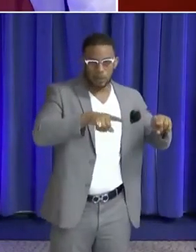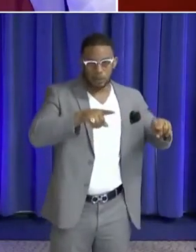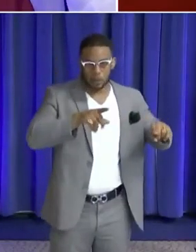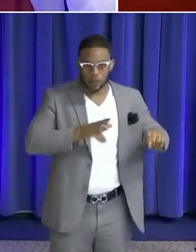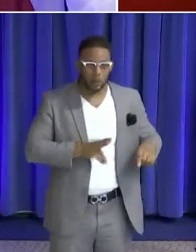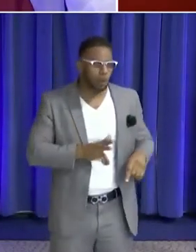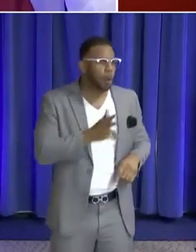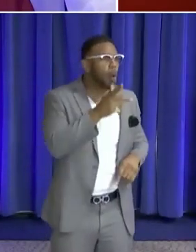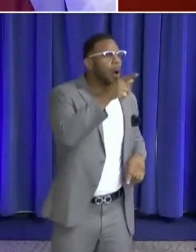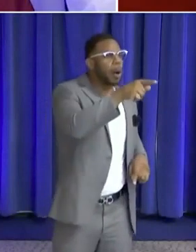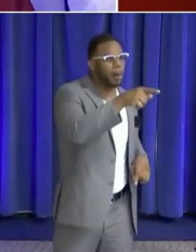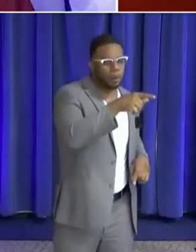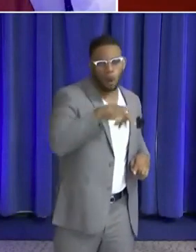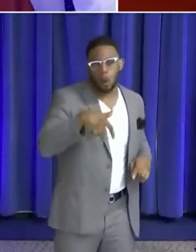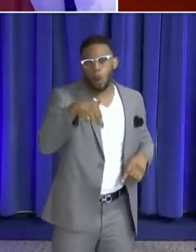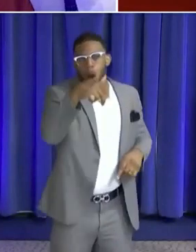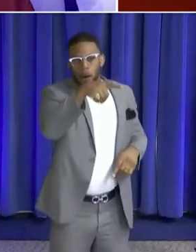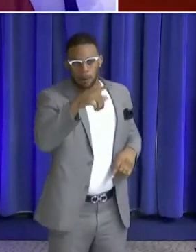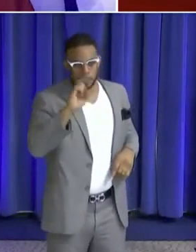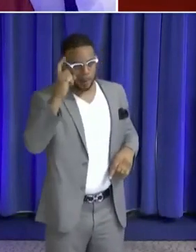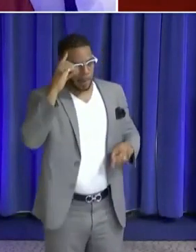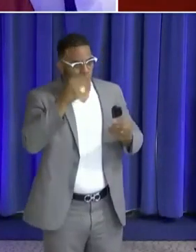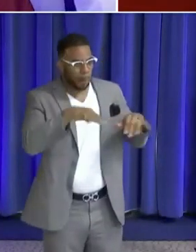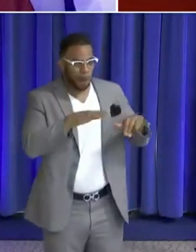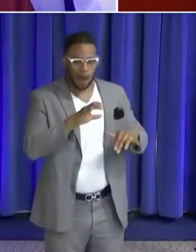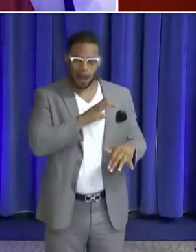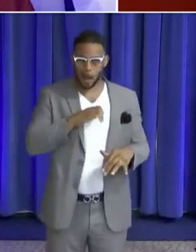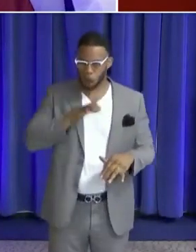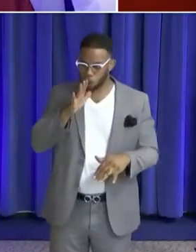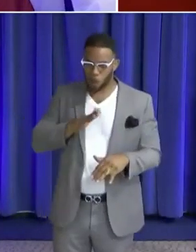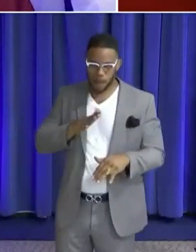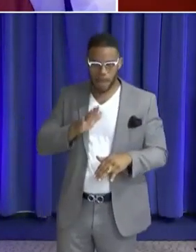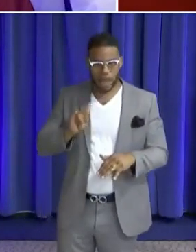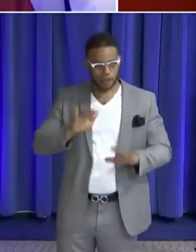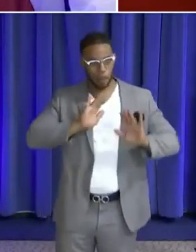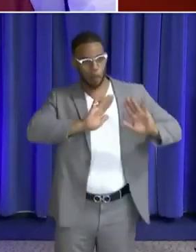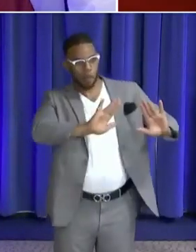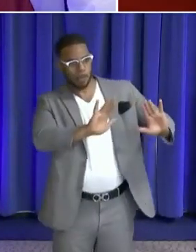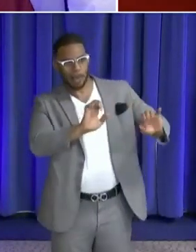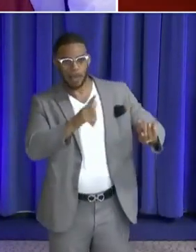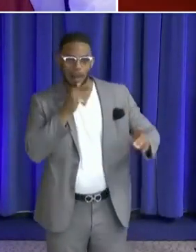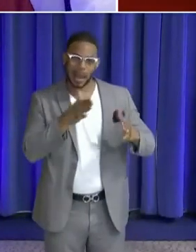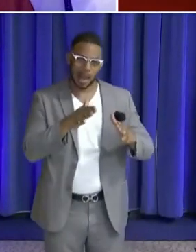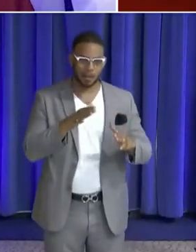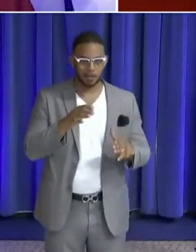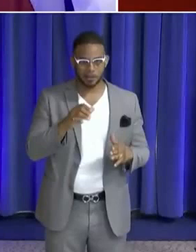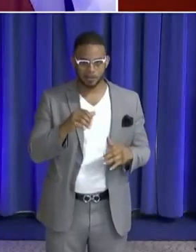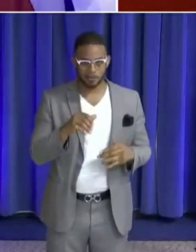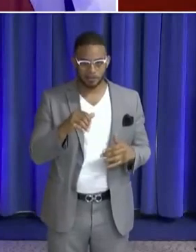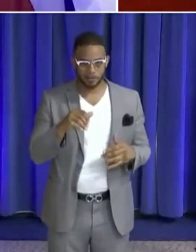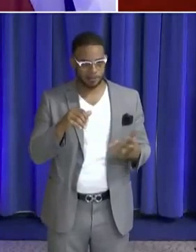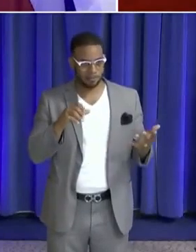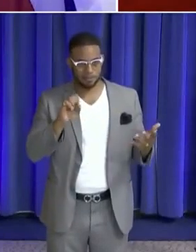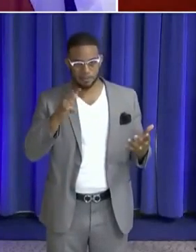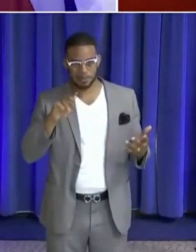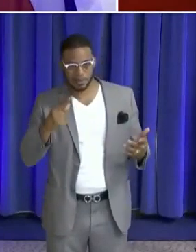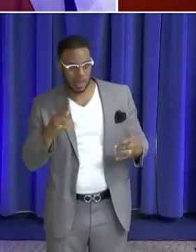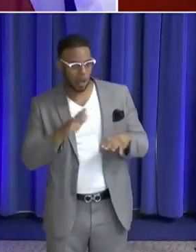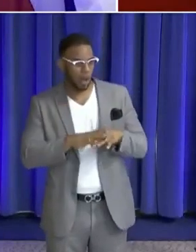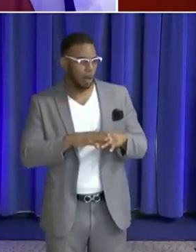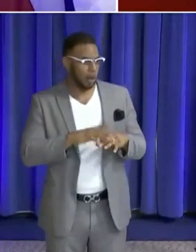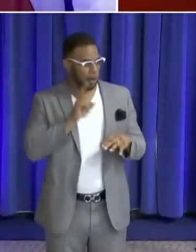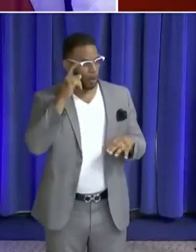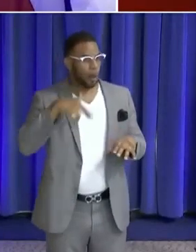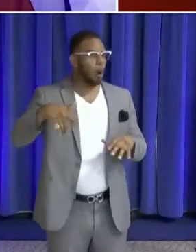up on the Capitol grounds, you know, our congresswoman had to push back from not allowing slaying on the Capitol, from being able to walk